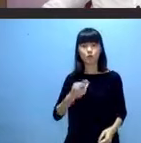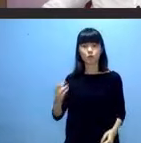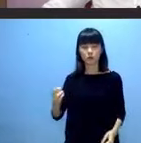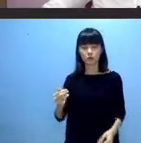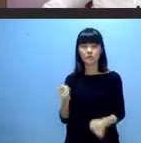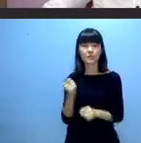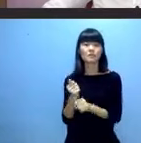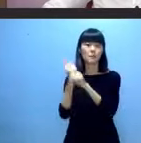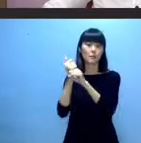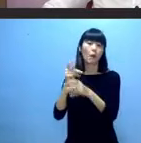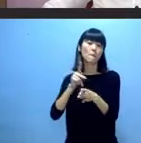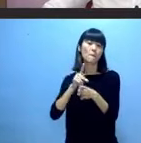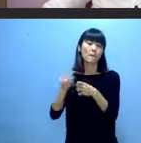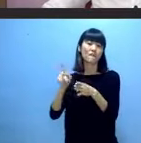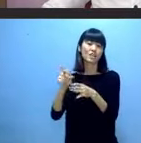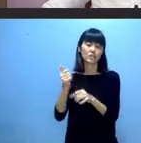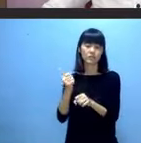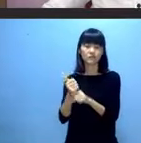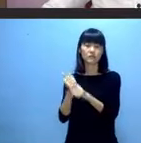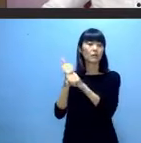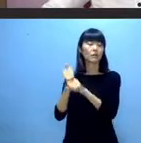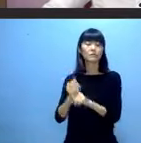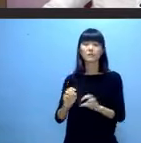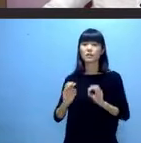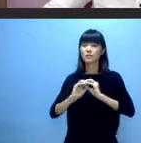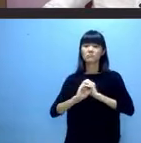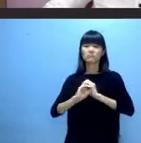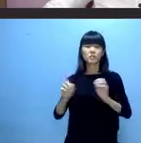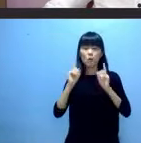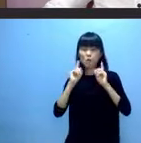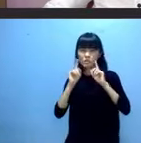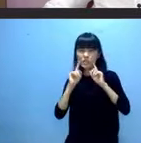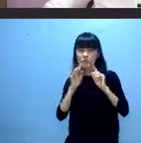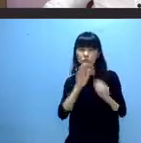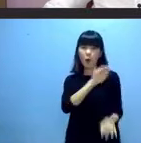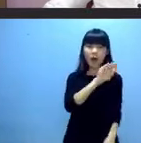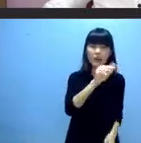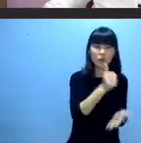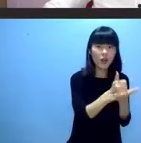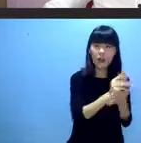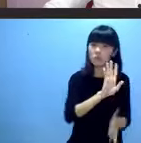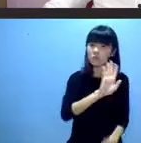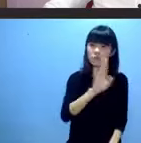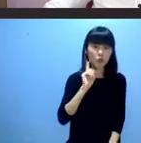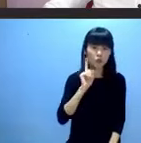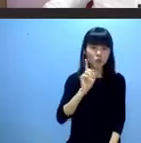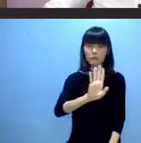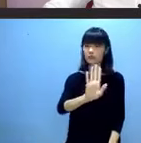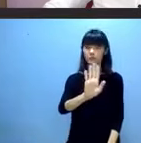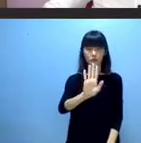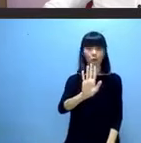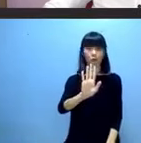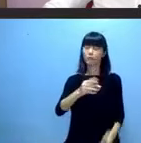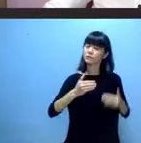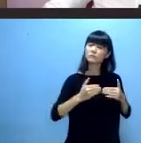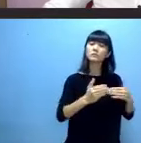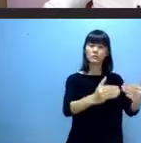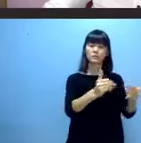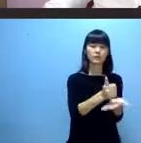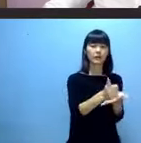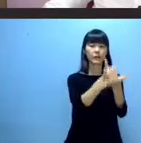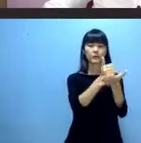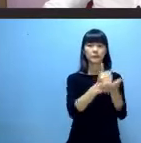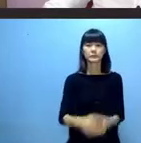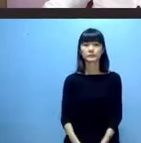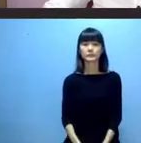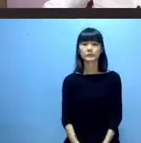yeah, there is no shame in seeking help if you truly need to. It's really, really very, very difficult times that we are in. Sure. I love what